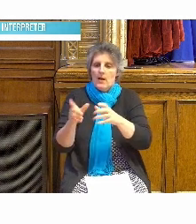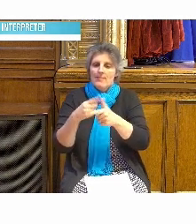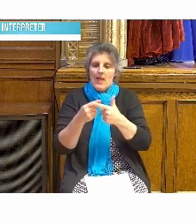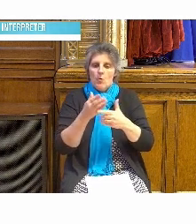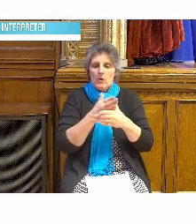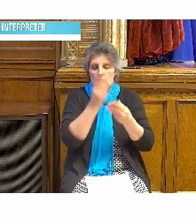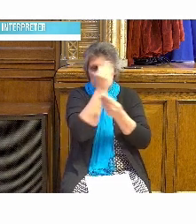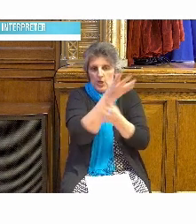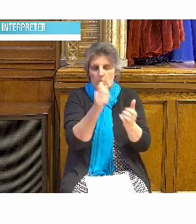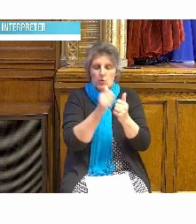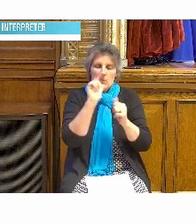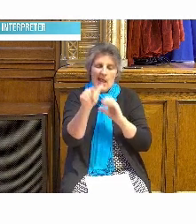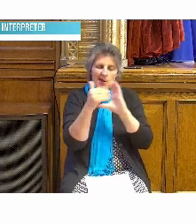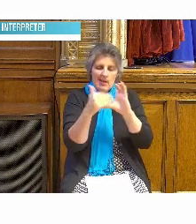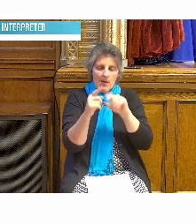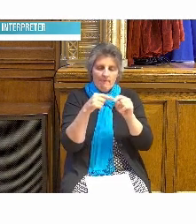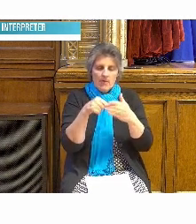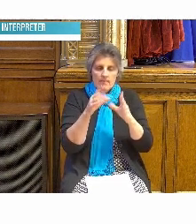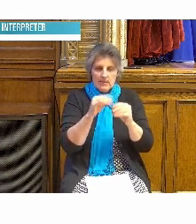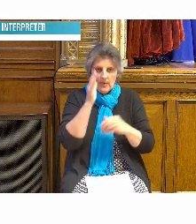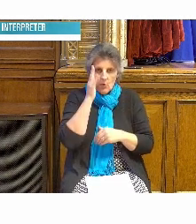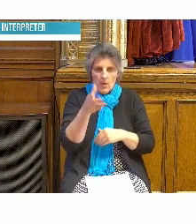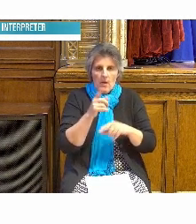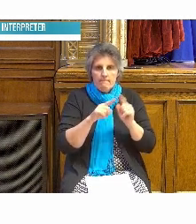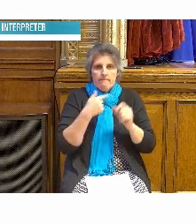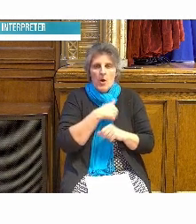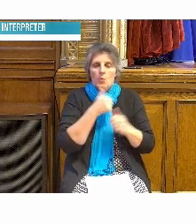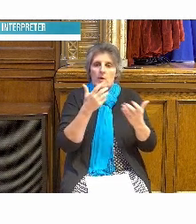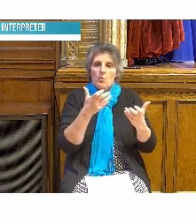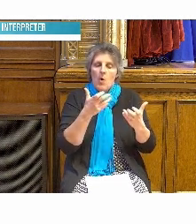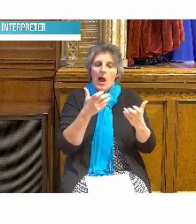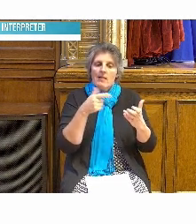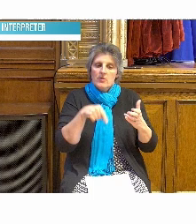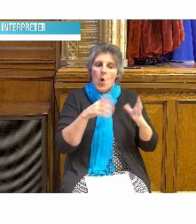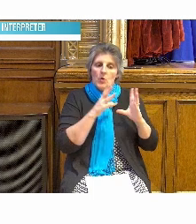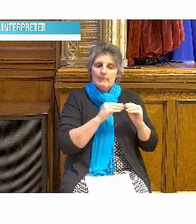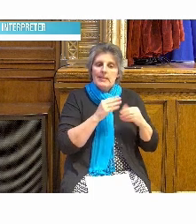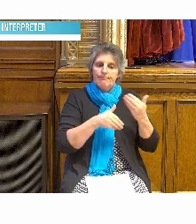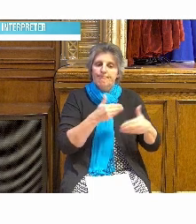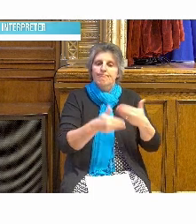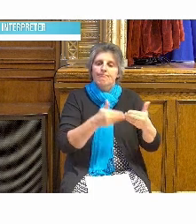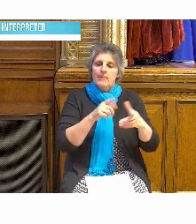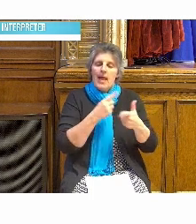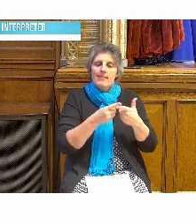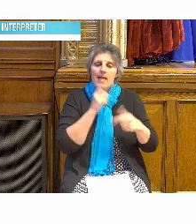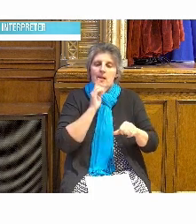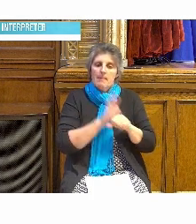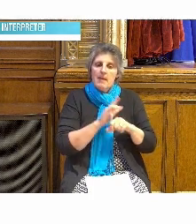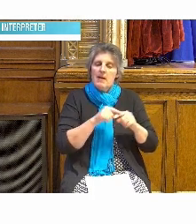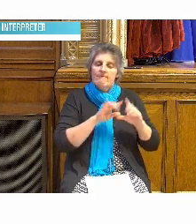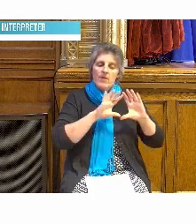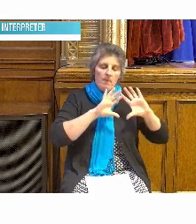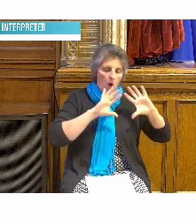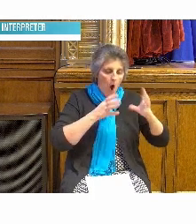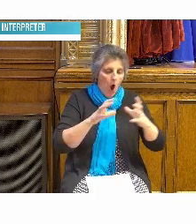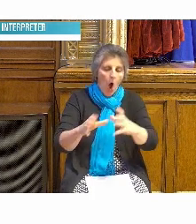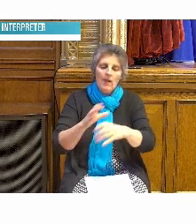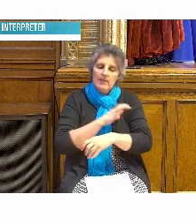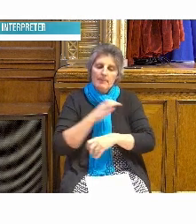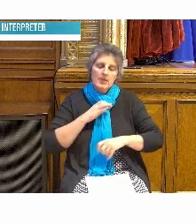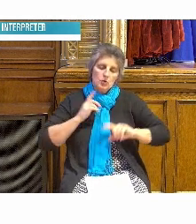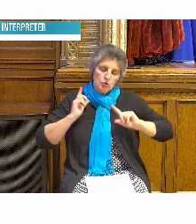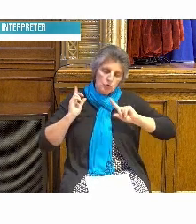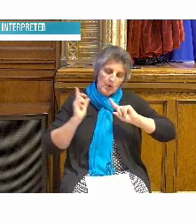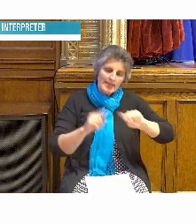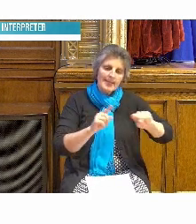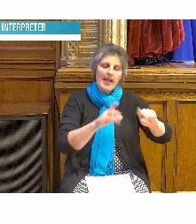subsequent email from this meeting. But we would like to get those meetings and get a commitment from all the commissioners to attend, so we can